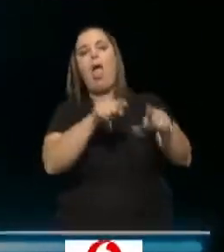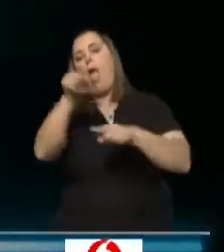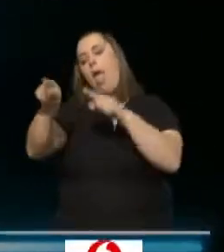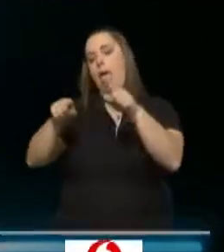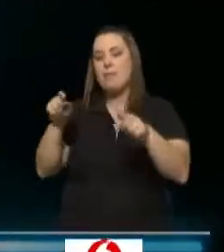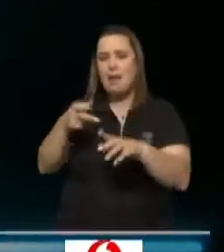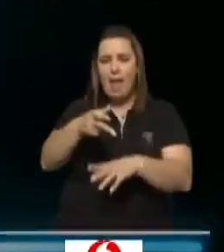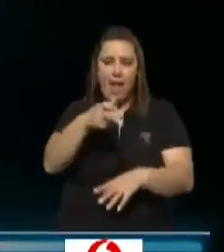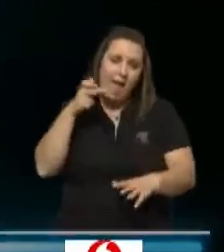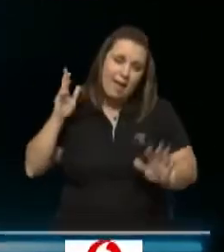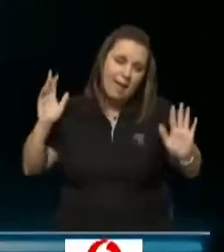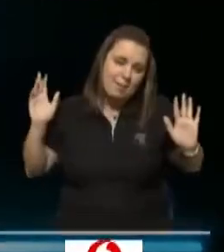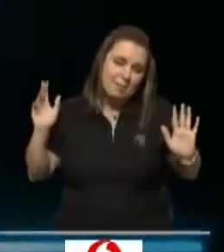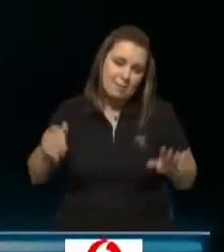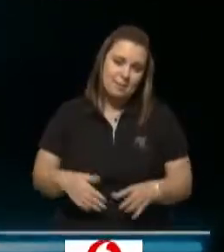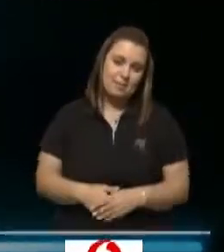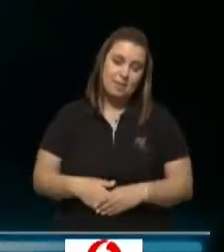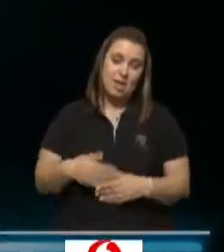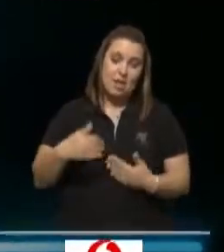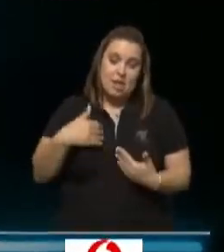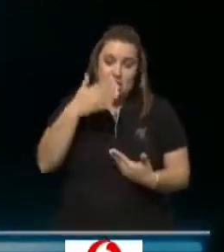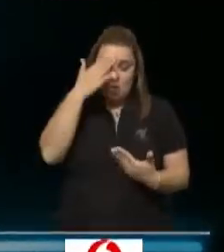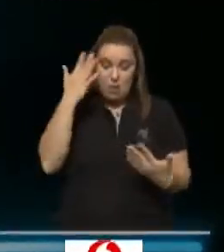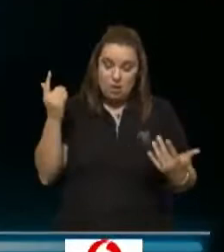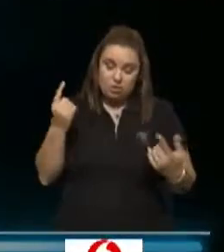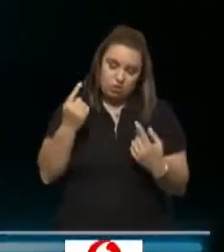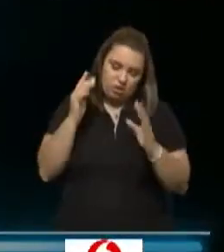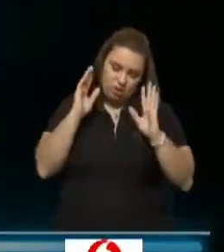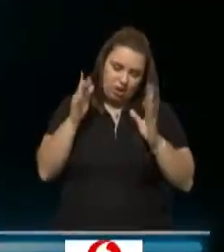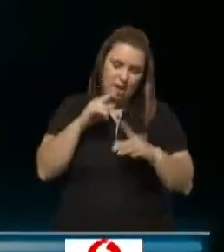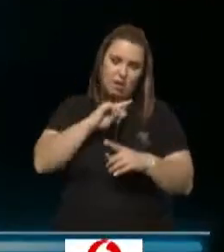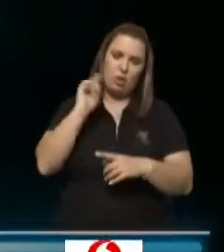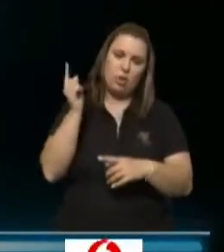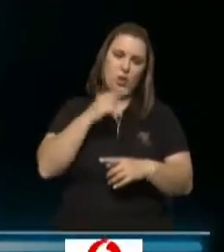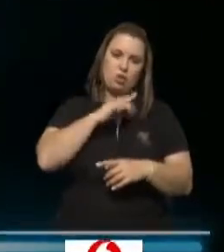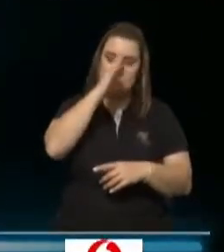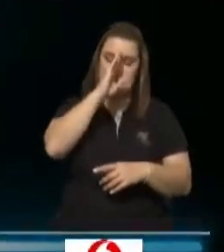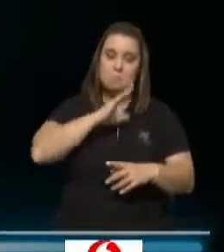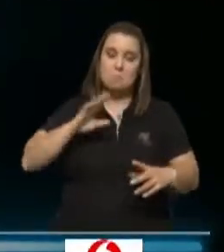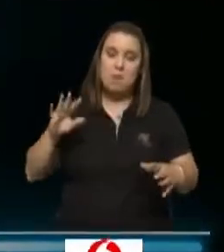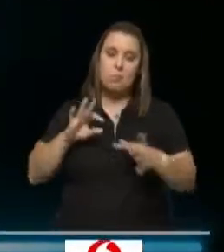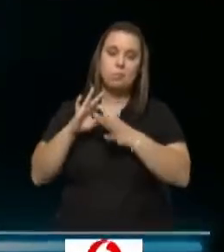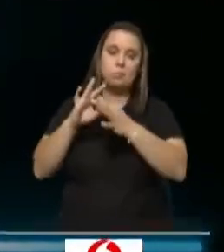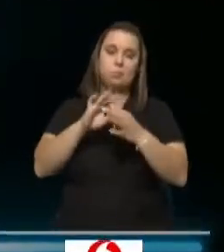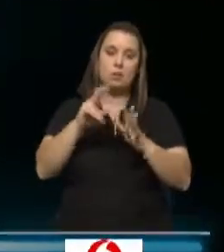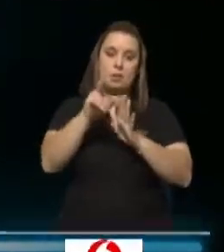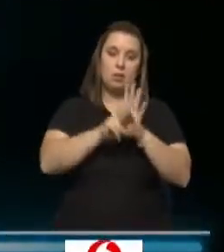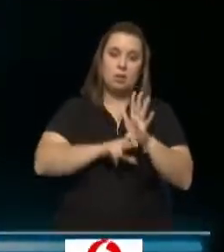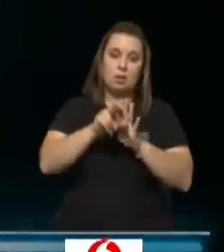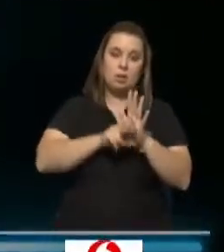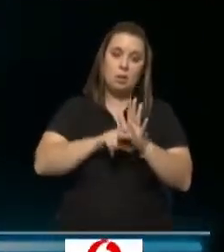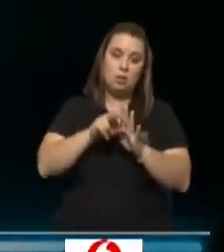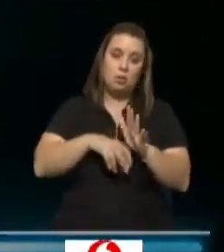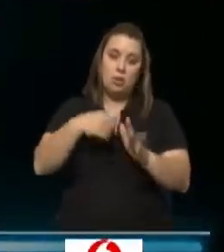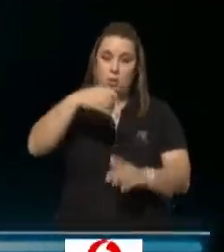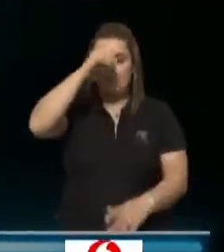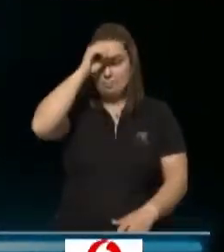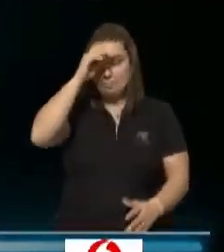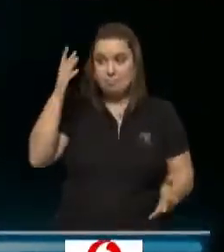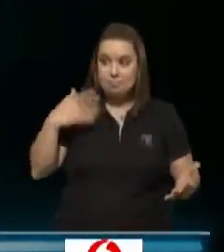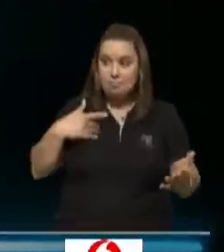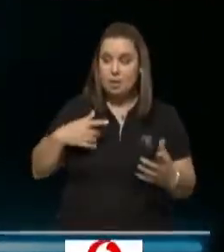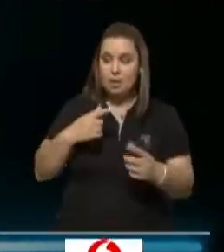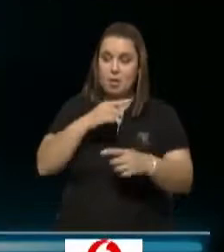to see who's done what and why. I think it's agreed, we all know. We have an